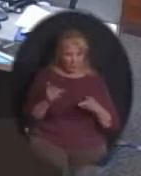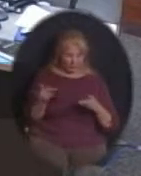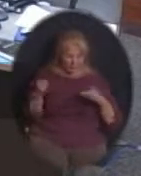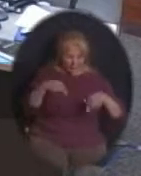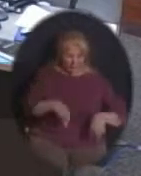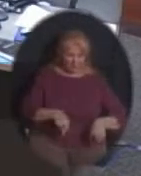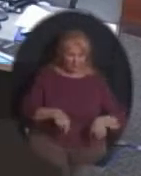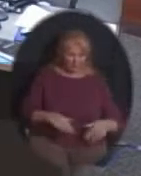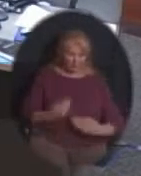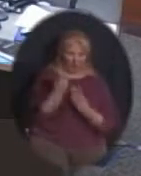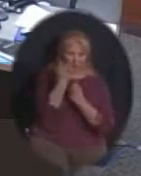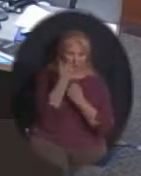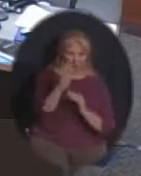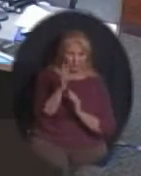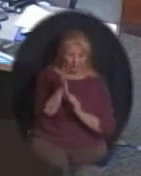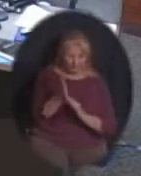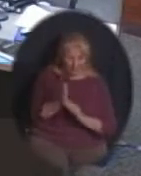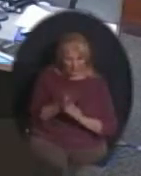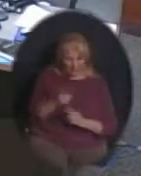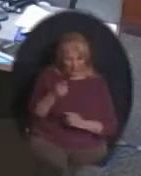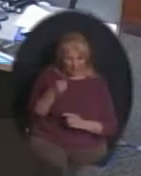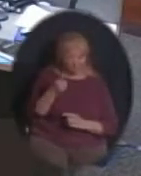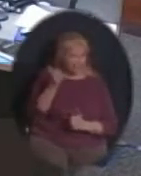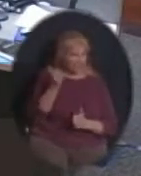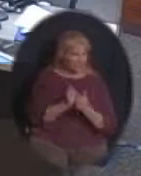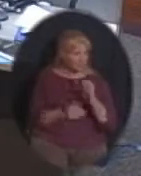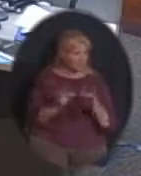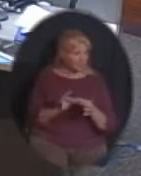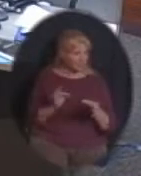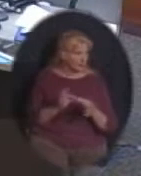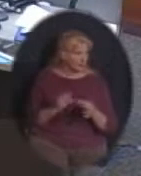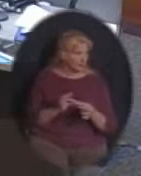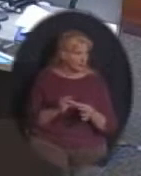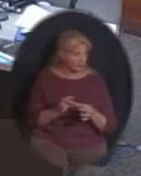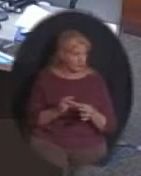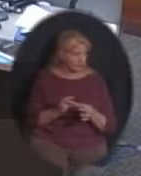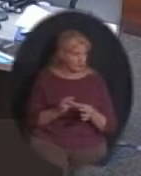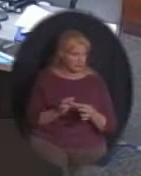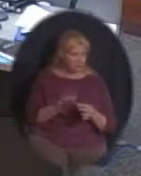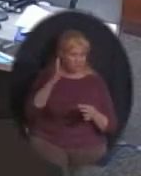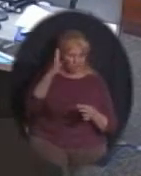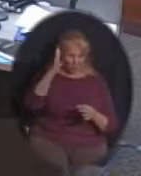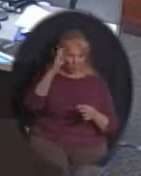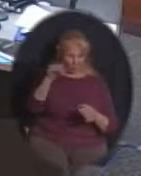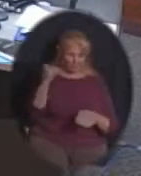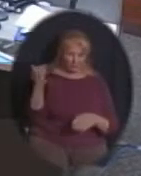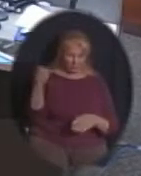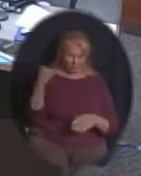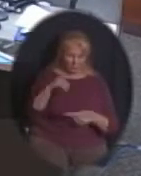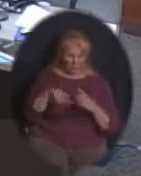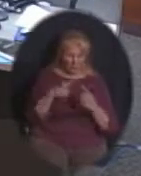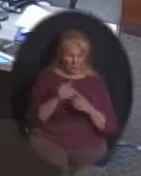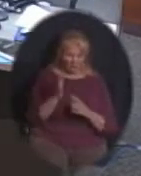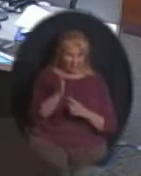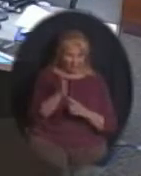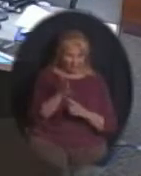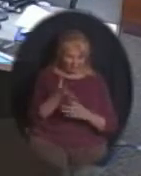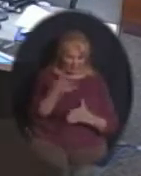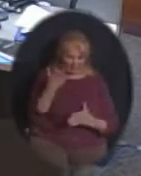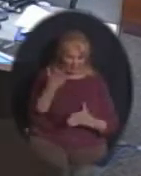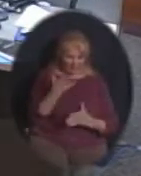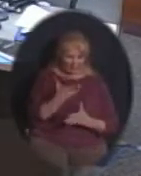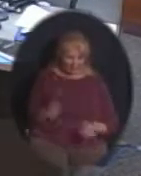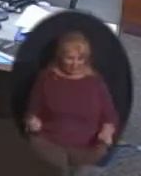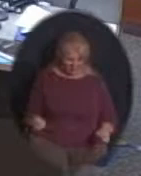to 5 minutes. The clerk will monitor the time and notify the speaker when the 5-minute time limit is expired. Please direct your comments